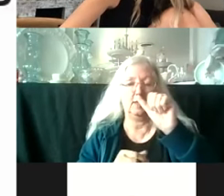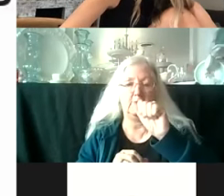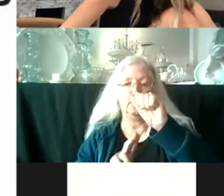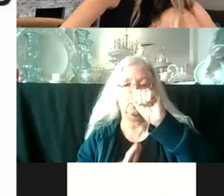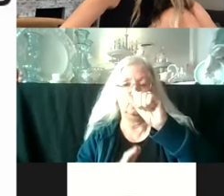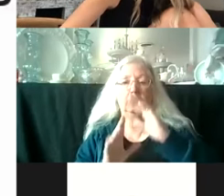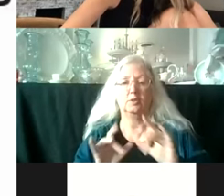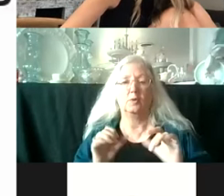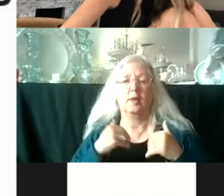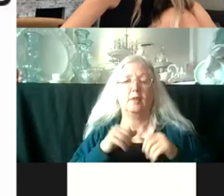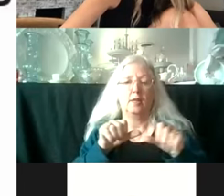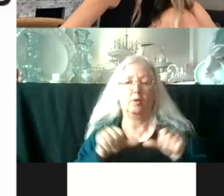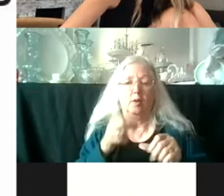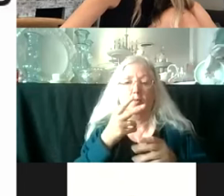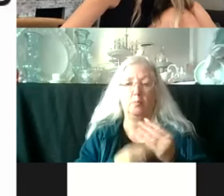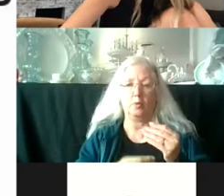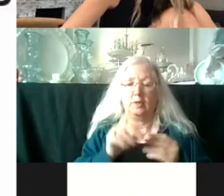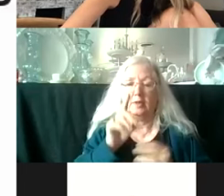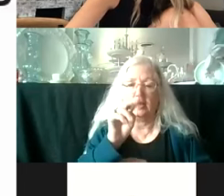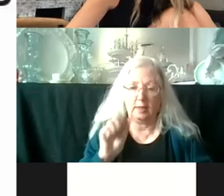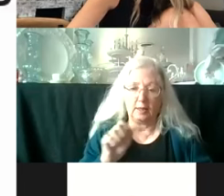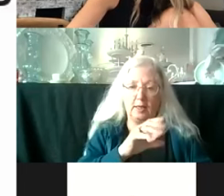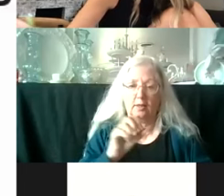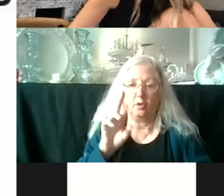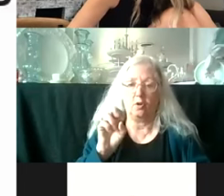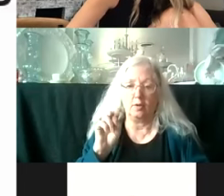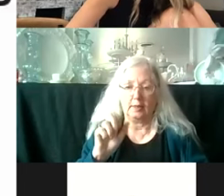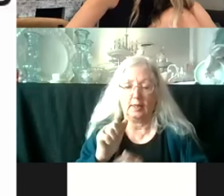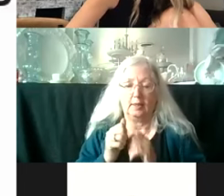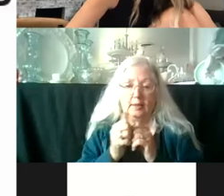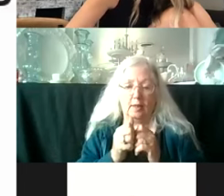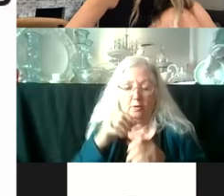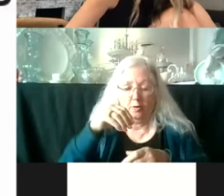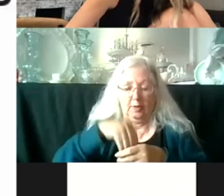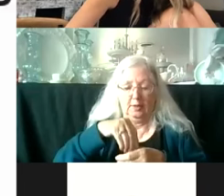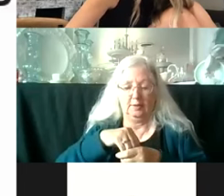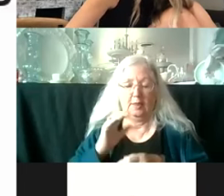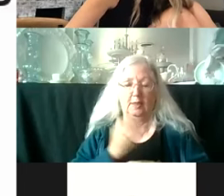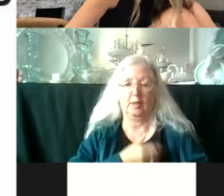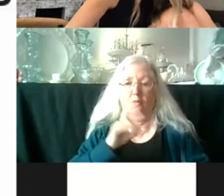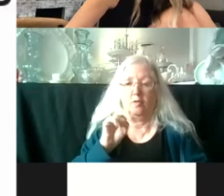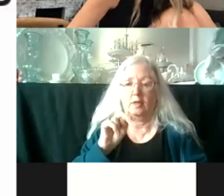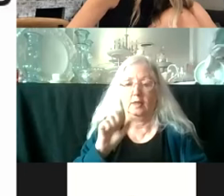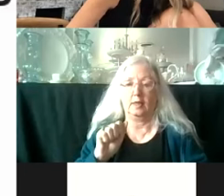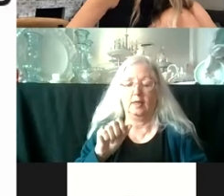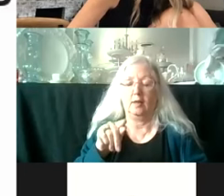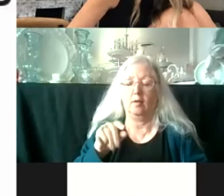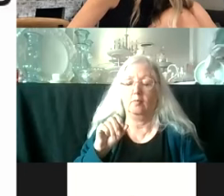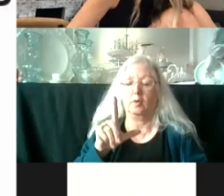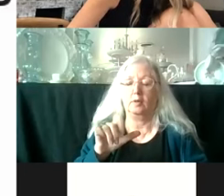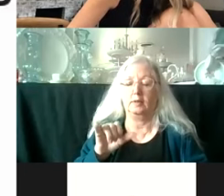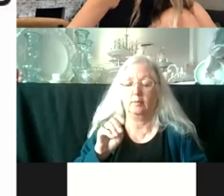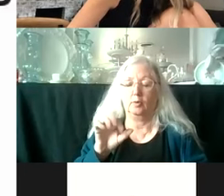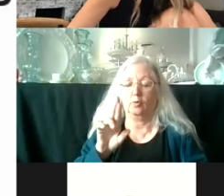where we have both DNA and RNA together inside of our RNA polymerase, and we call this